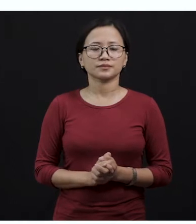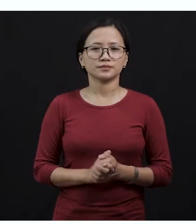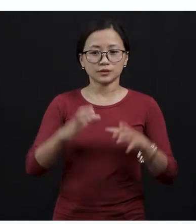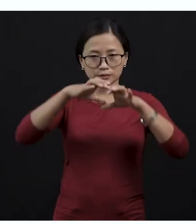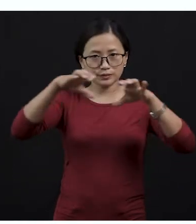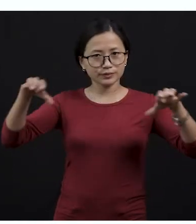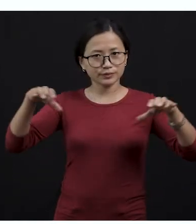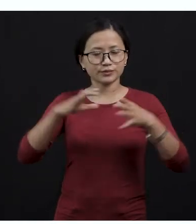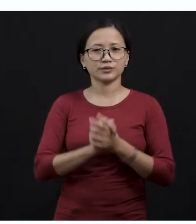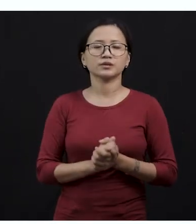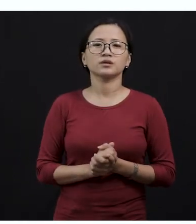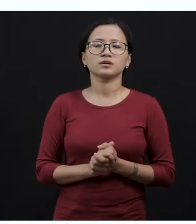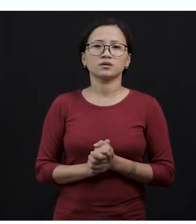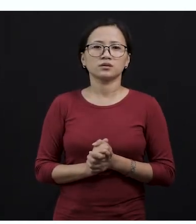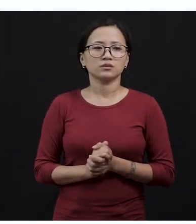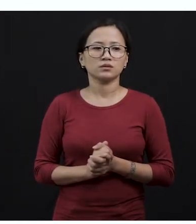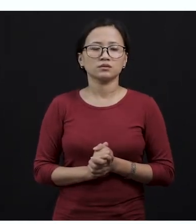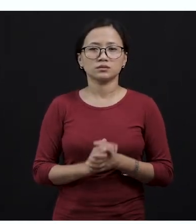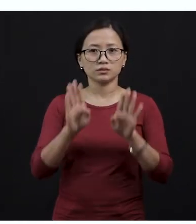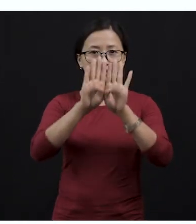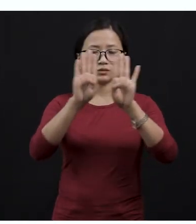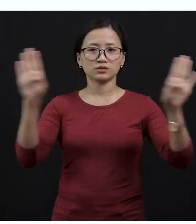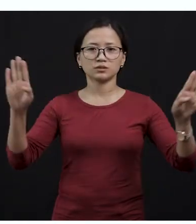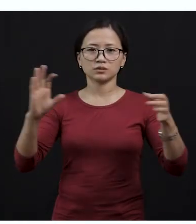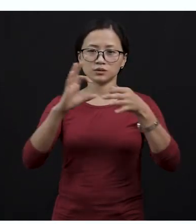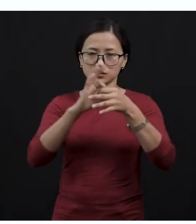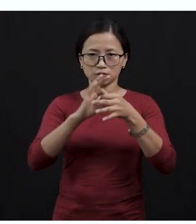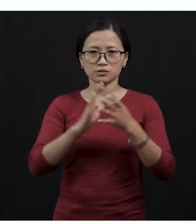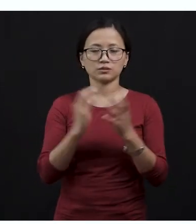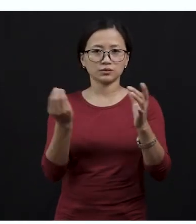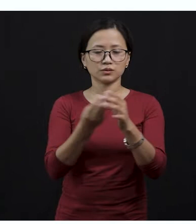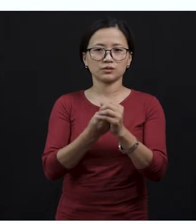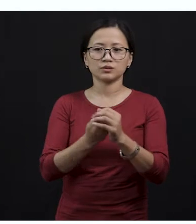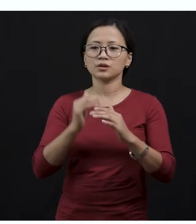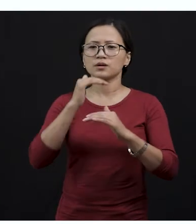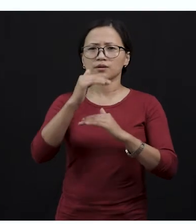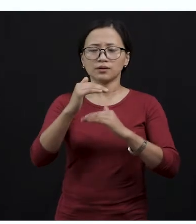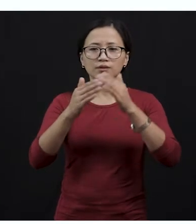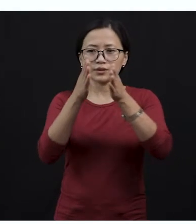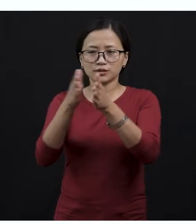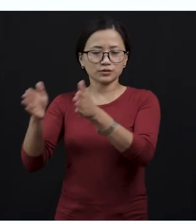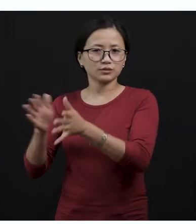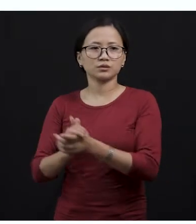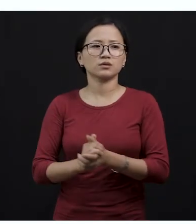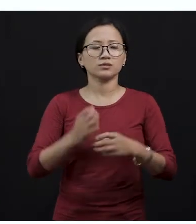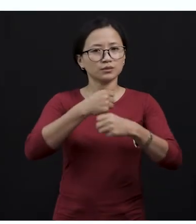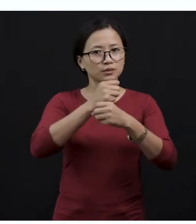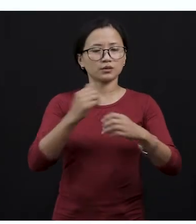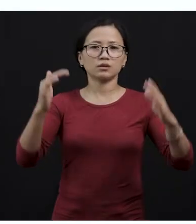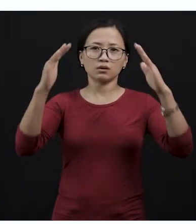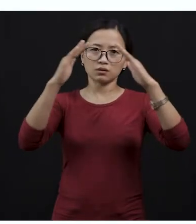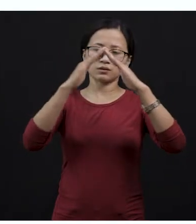assembled together to form walls. And these walls, they join together, they're arranged to make a